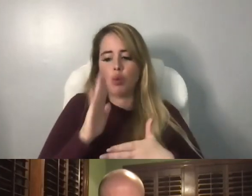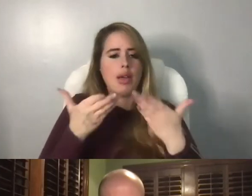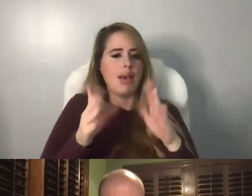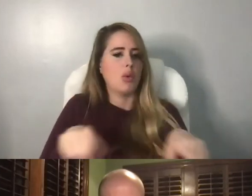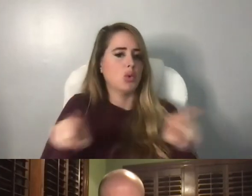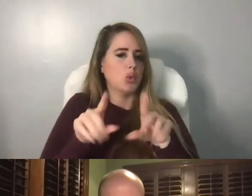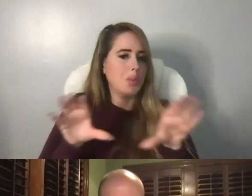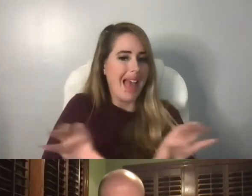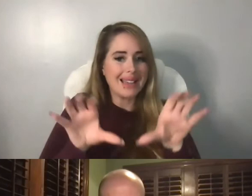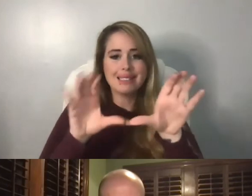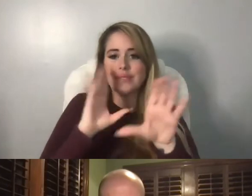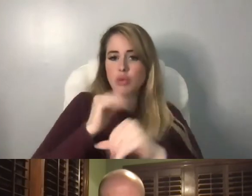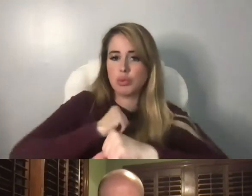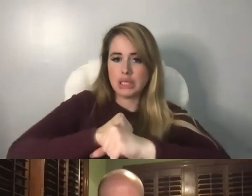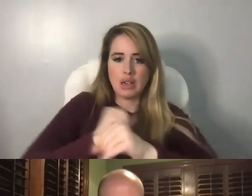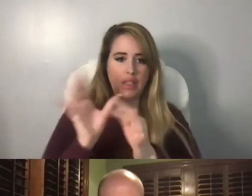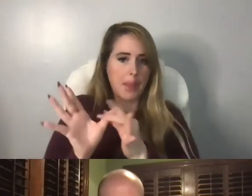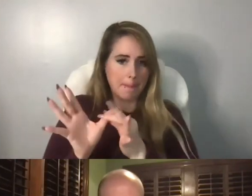active and it protects your thumb.